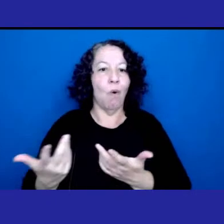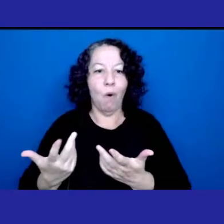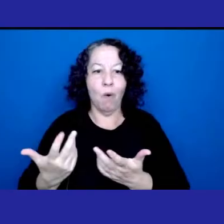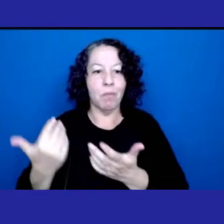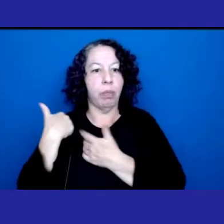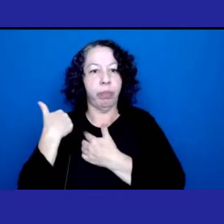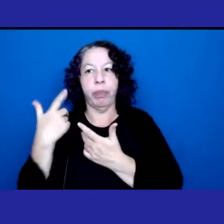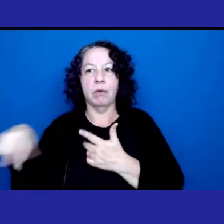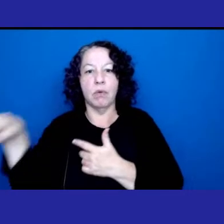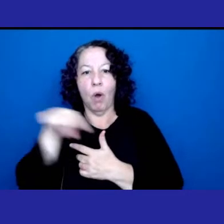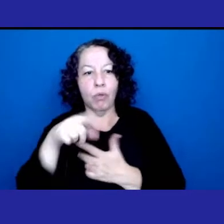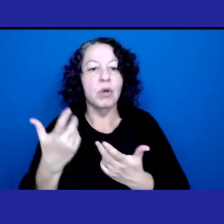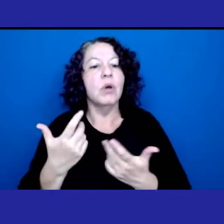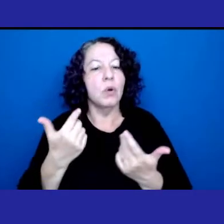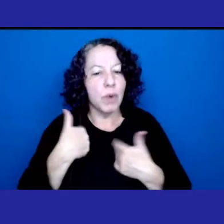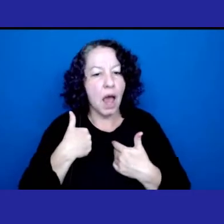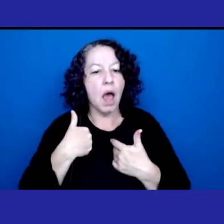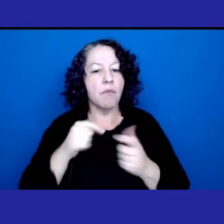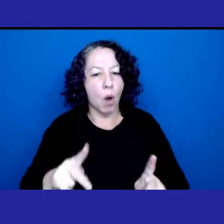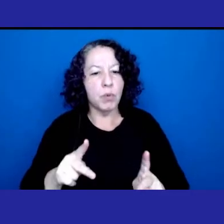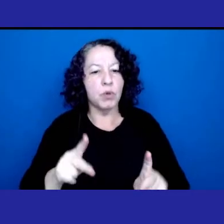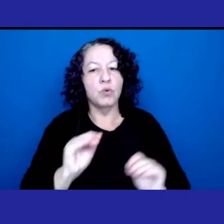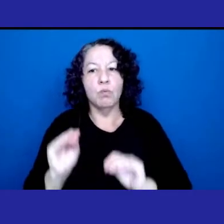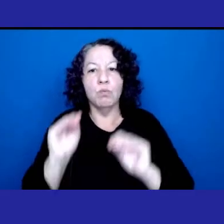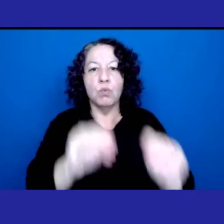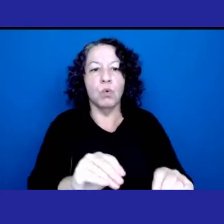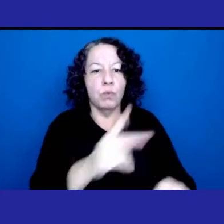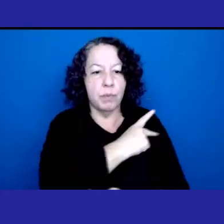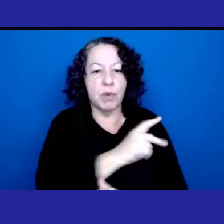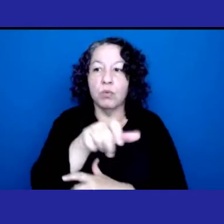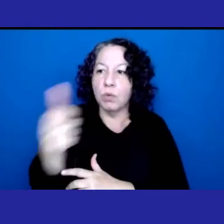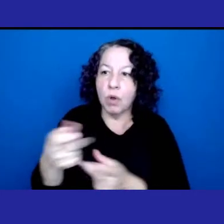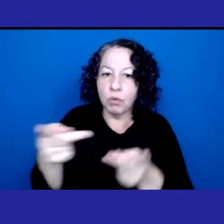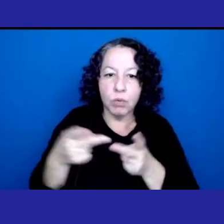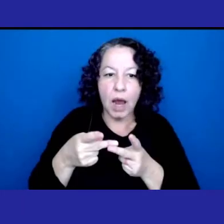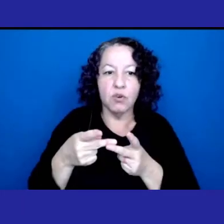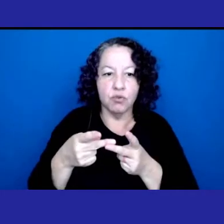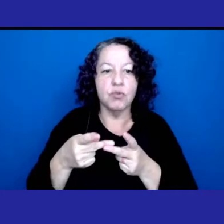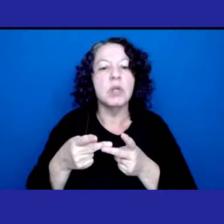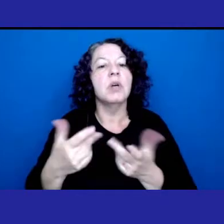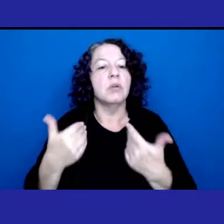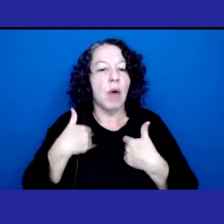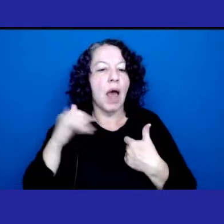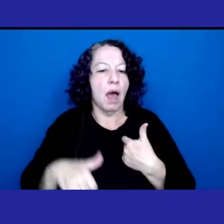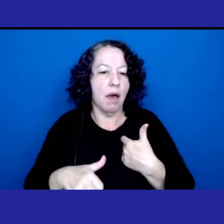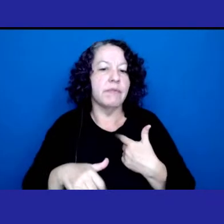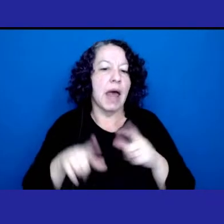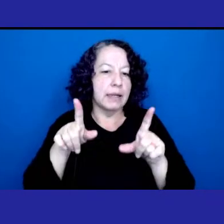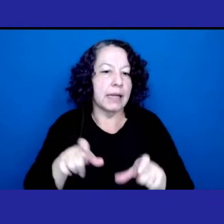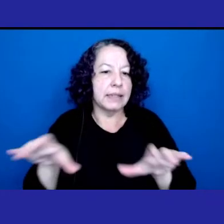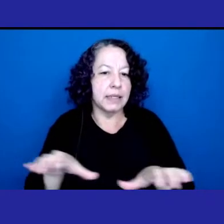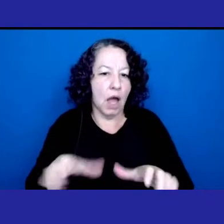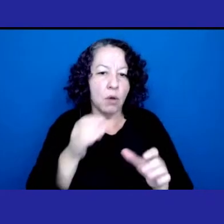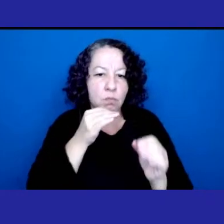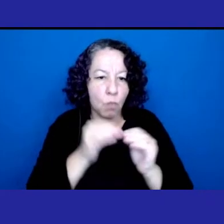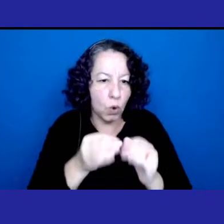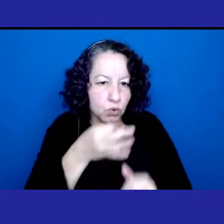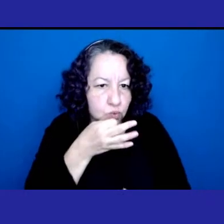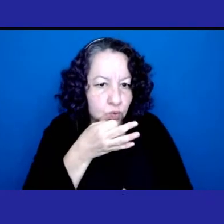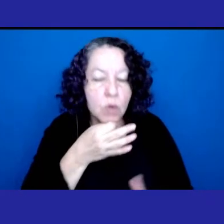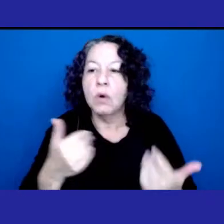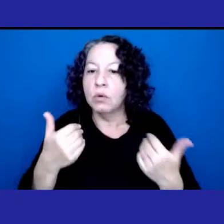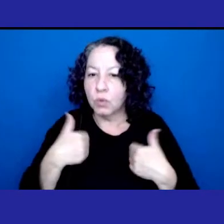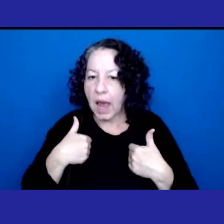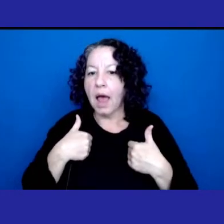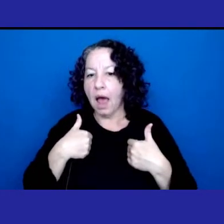move that patient into one of our other sites and get them imaged sooner. So we do have a decision tree. Luckily, to